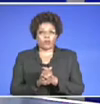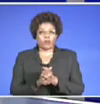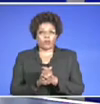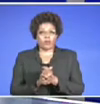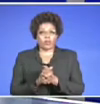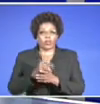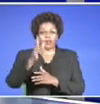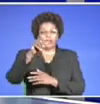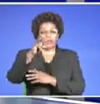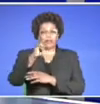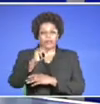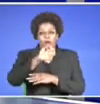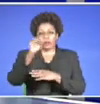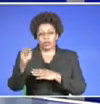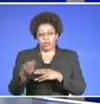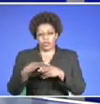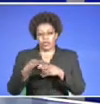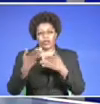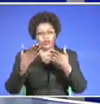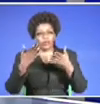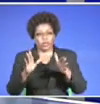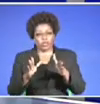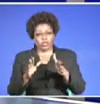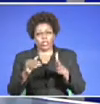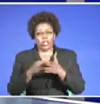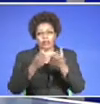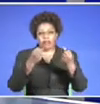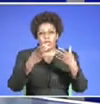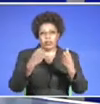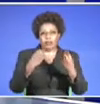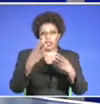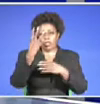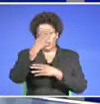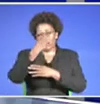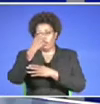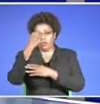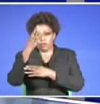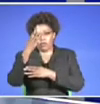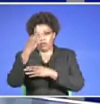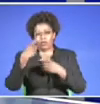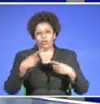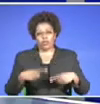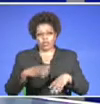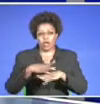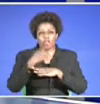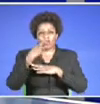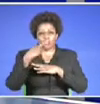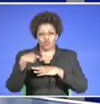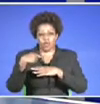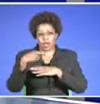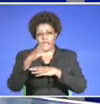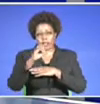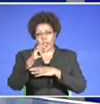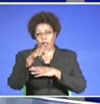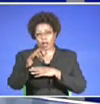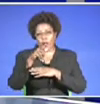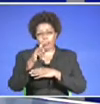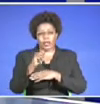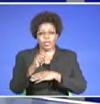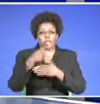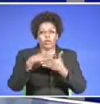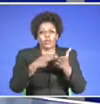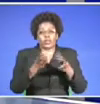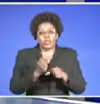Well, prom season is ending soon, and this season saw a number of lovely ensembles on the red carpet. But what does it take to get ready for the big